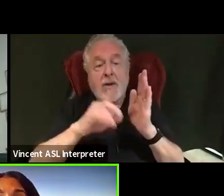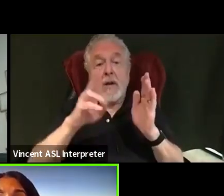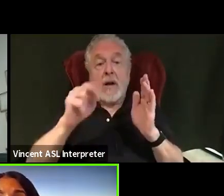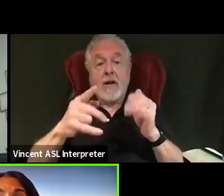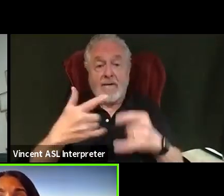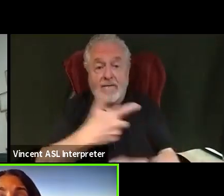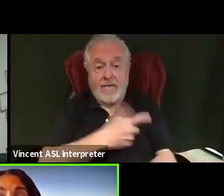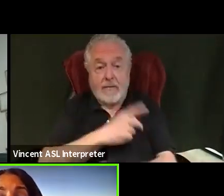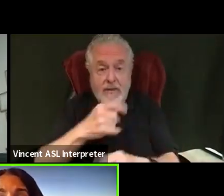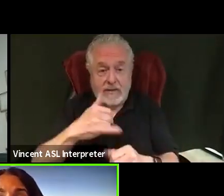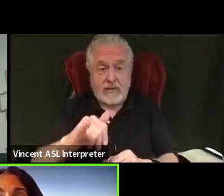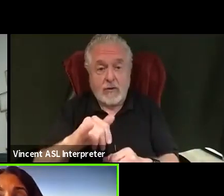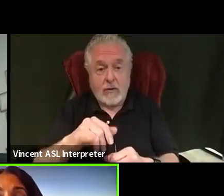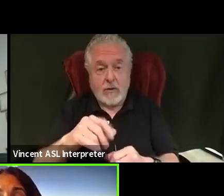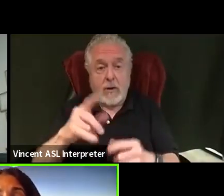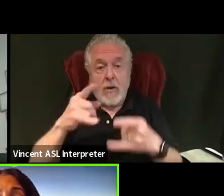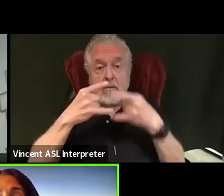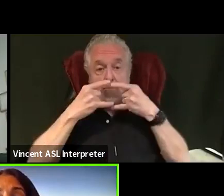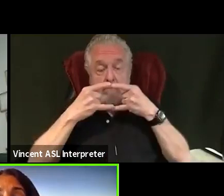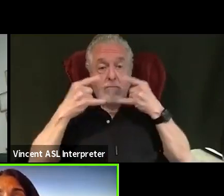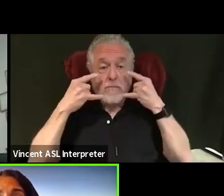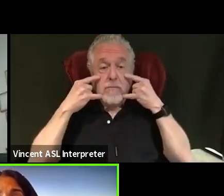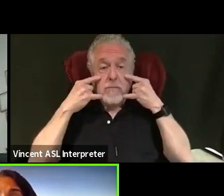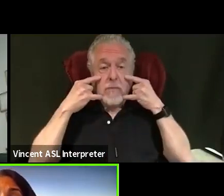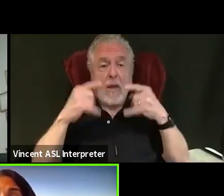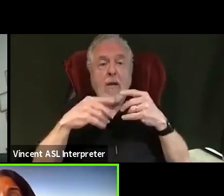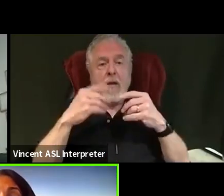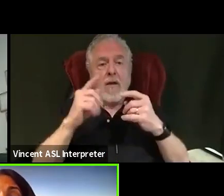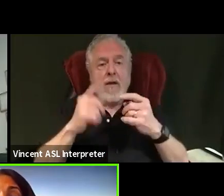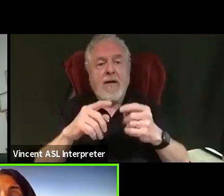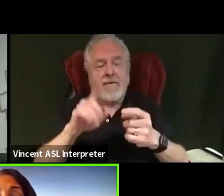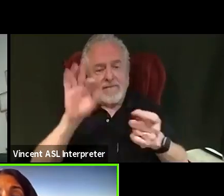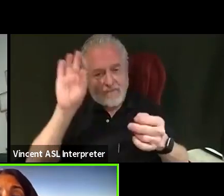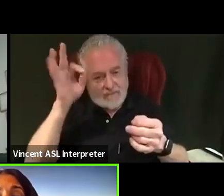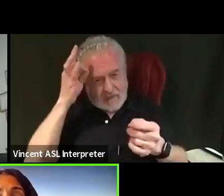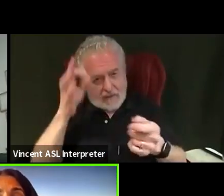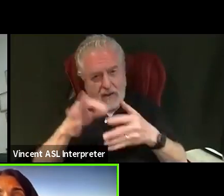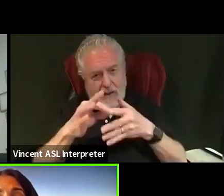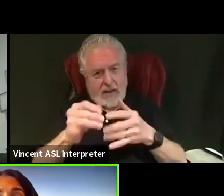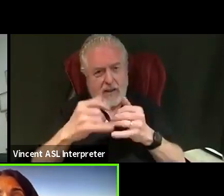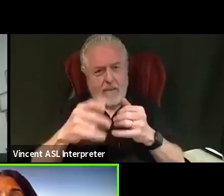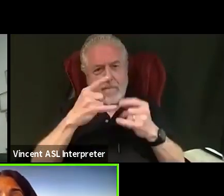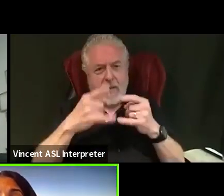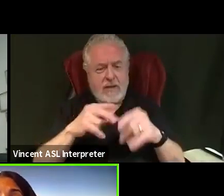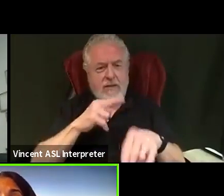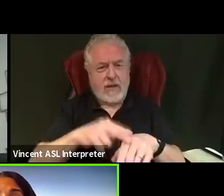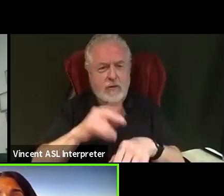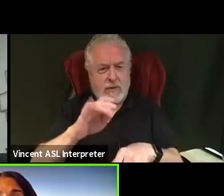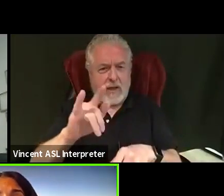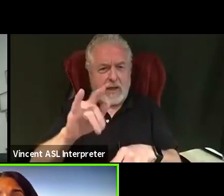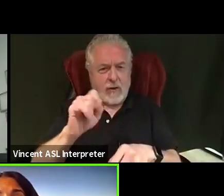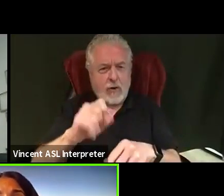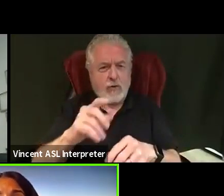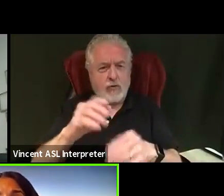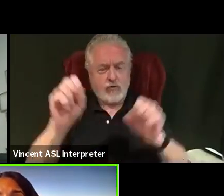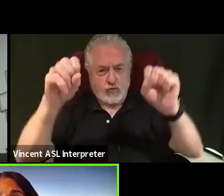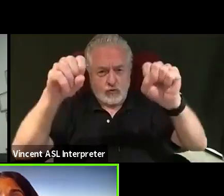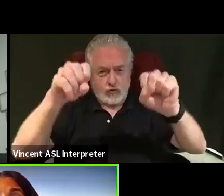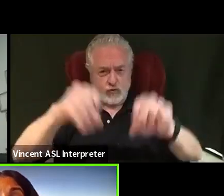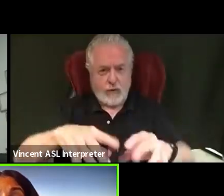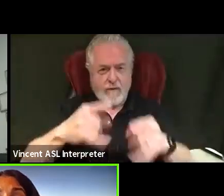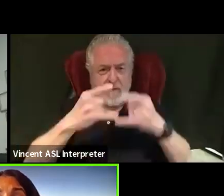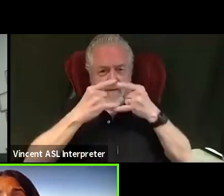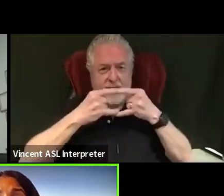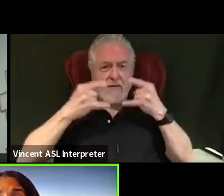Unvaccinated people were still urged to wear masks, and the revised federal guidelines prompted some national retailers to drop their